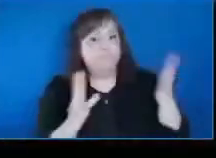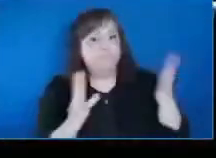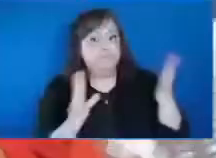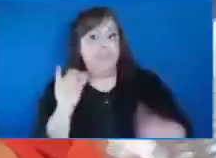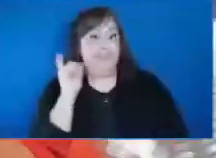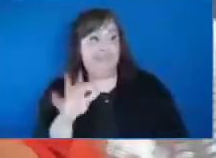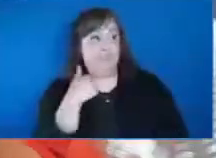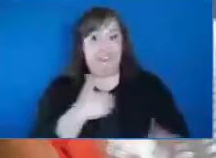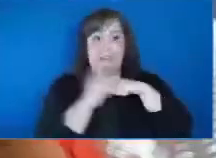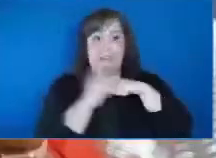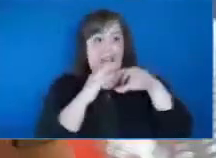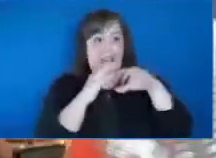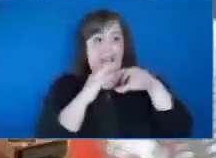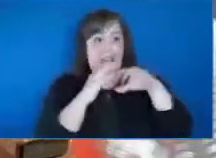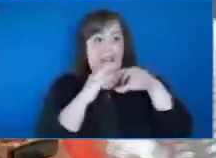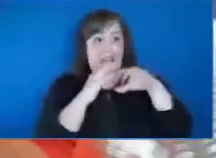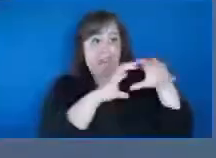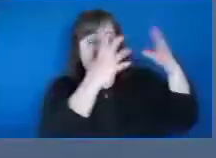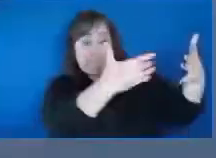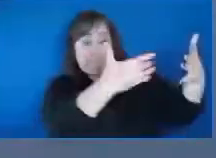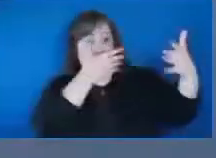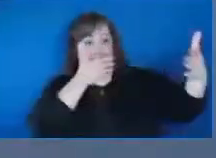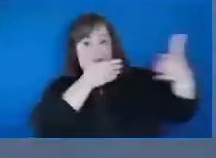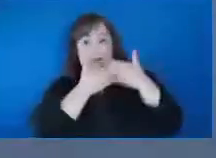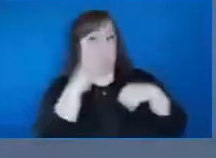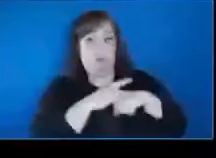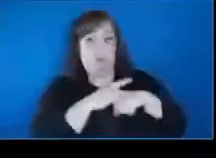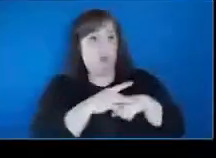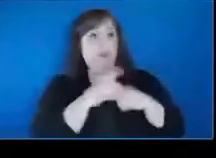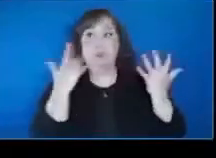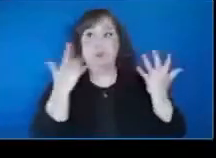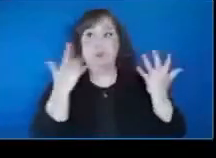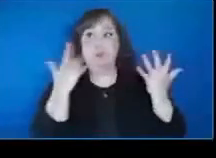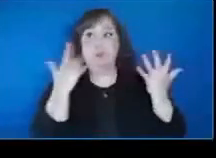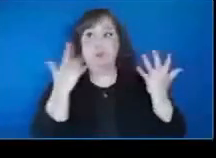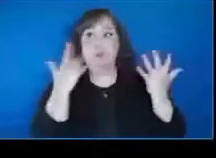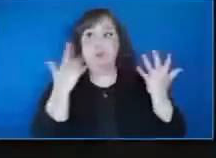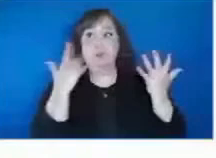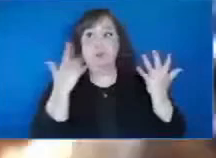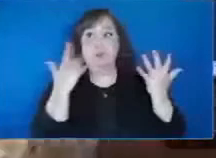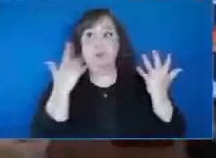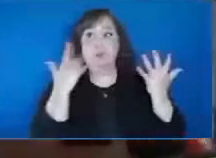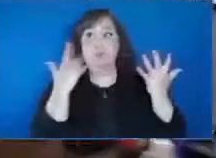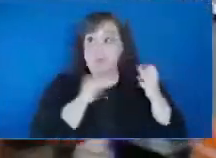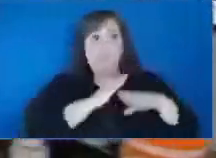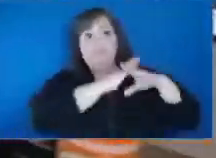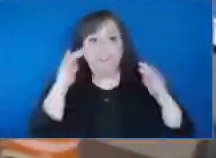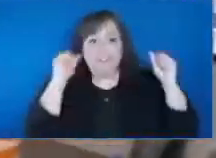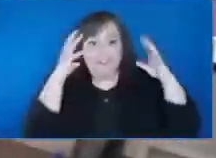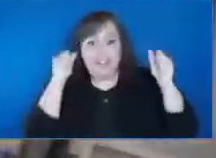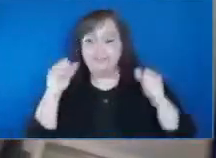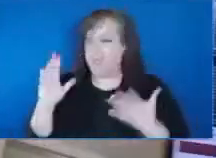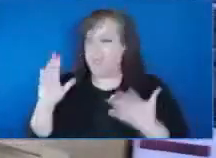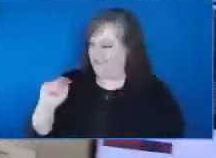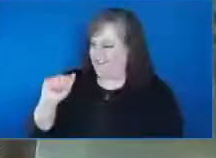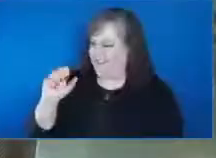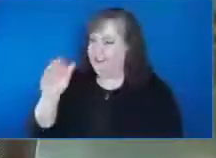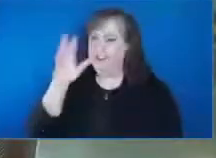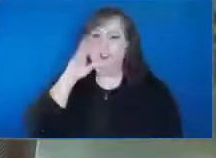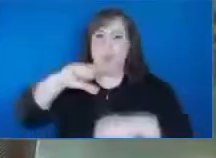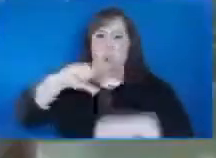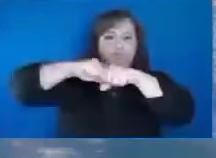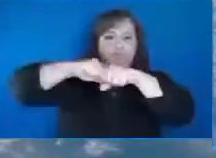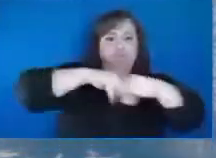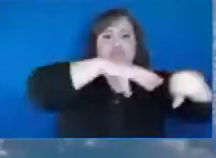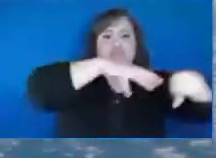stop it. I mean, that's kind of fantastic. NASA is crashing a spacecraft into an asteroid. What? You think science fiction, but this